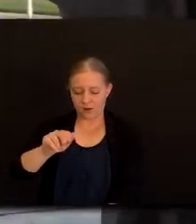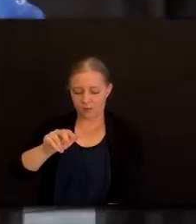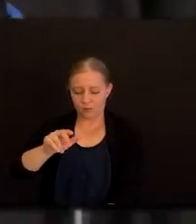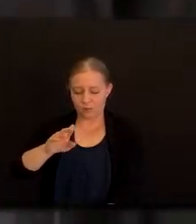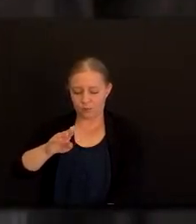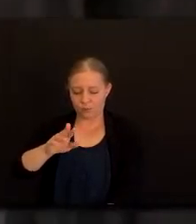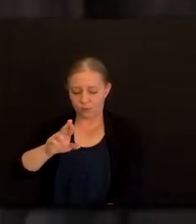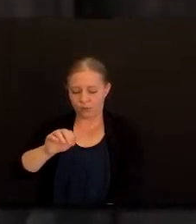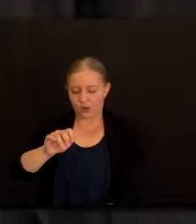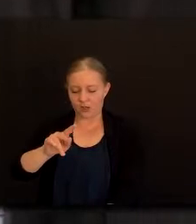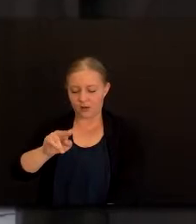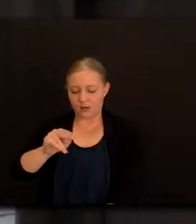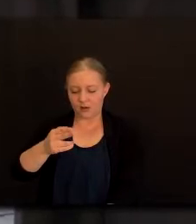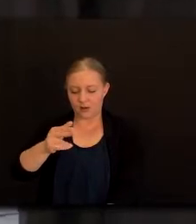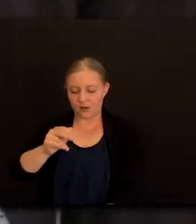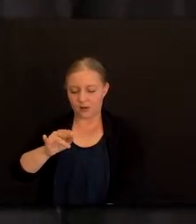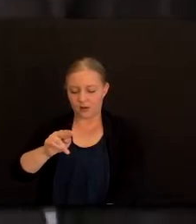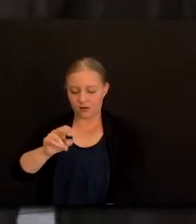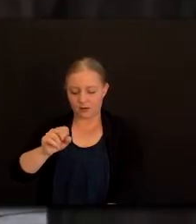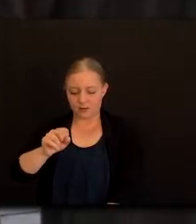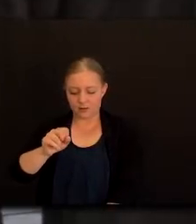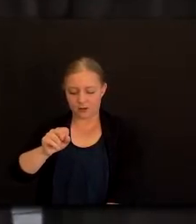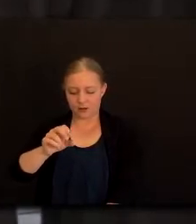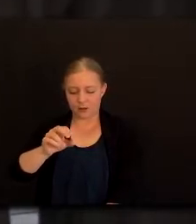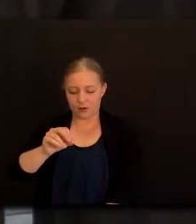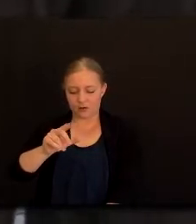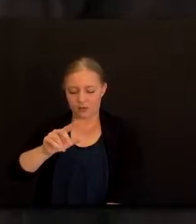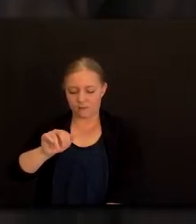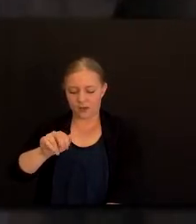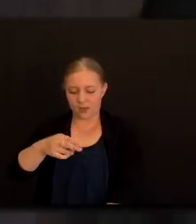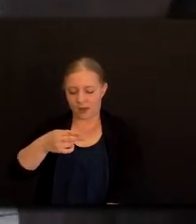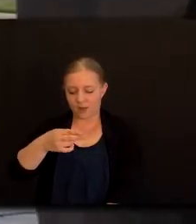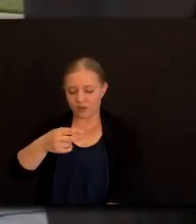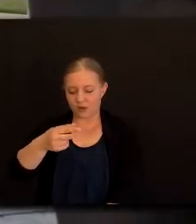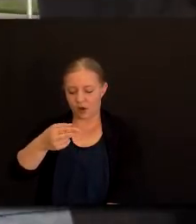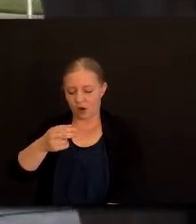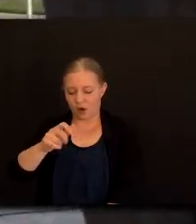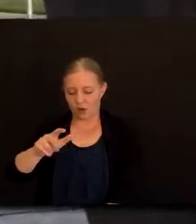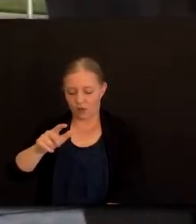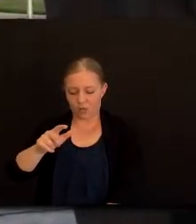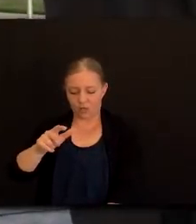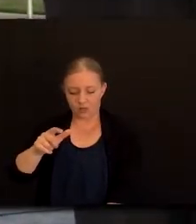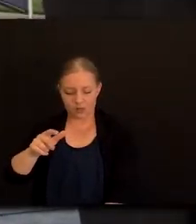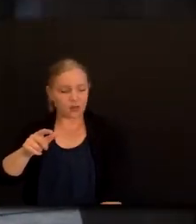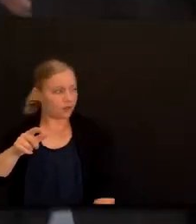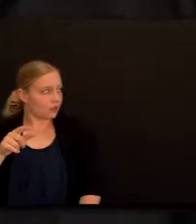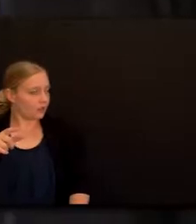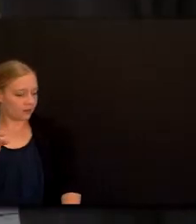Braden Reddig Haynes. Olivia G. Hall.